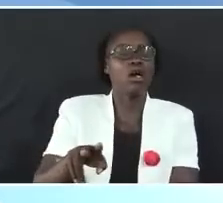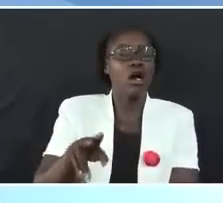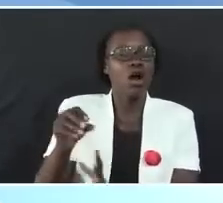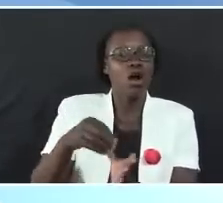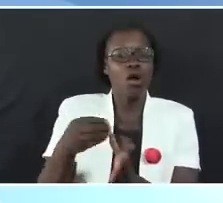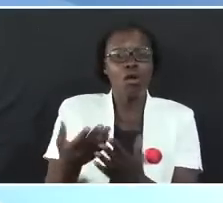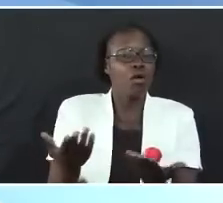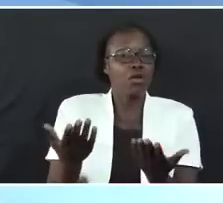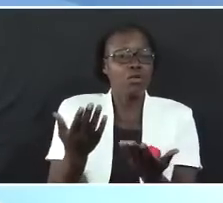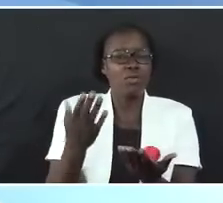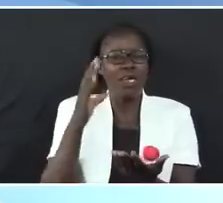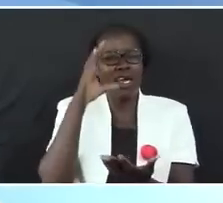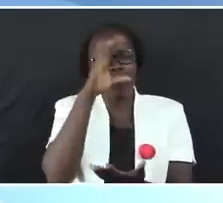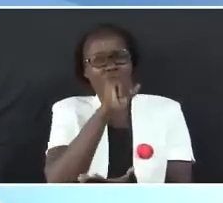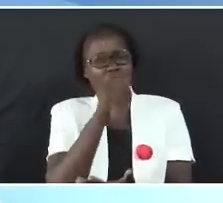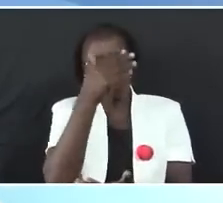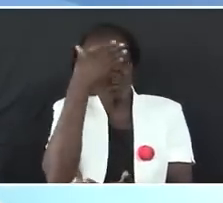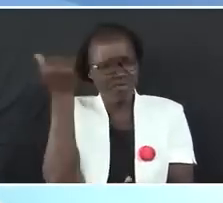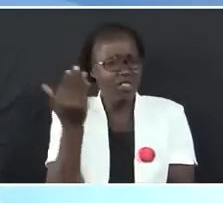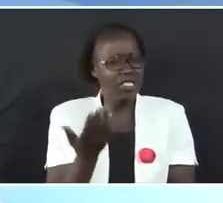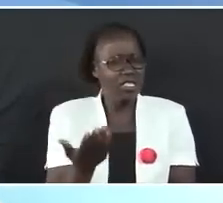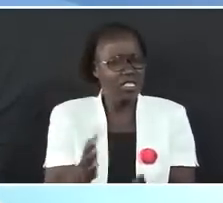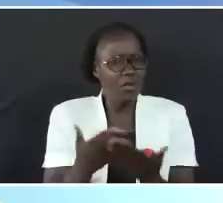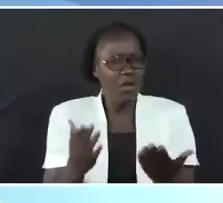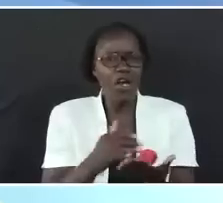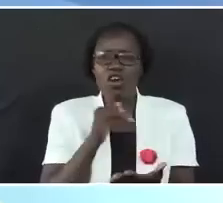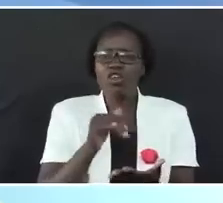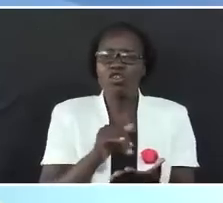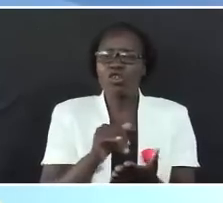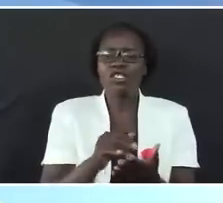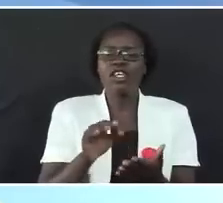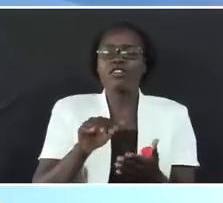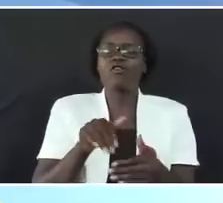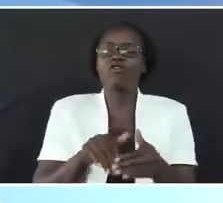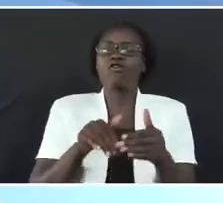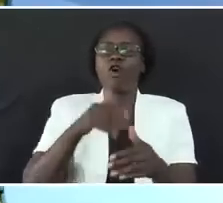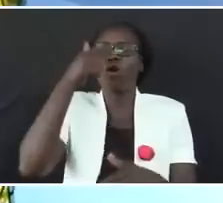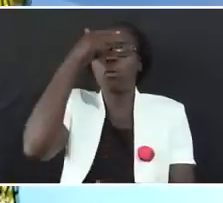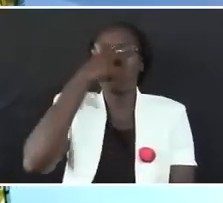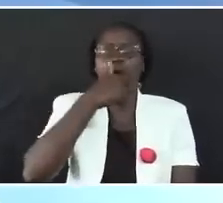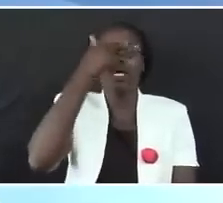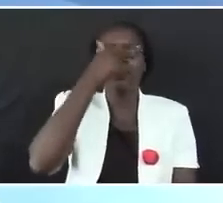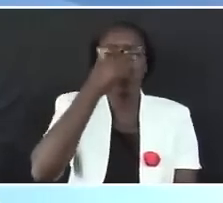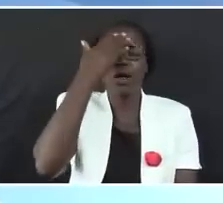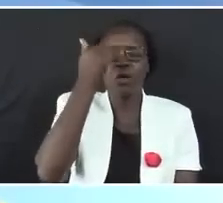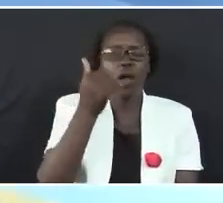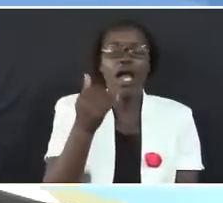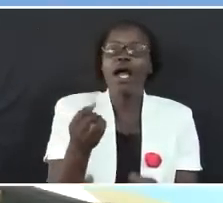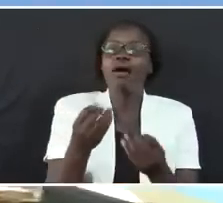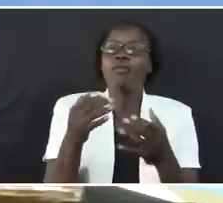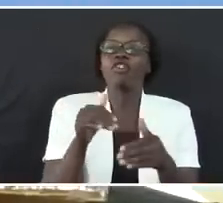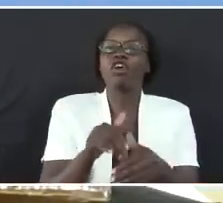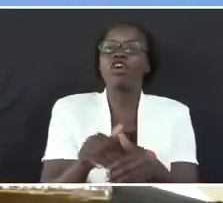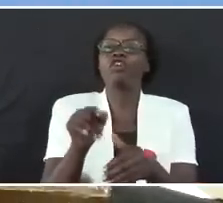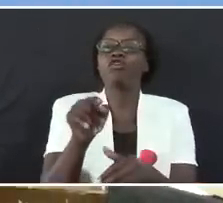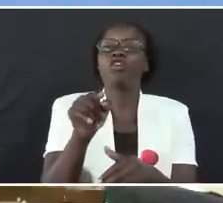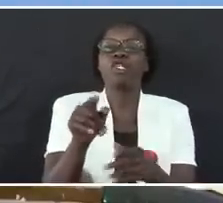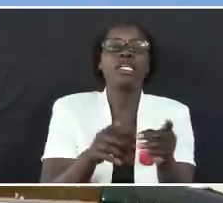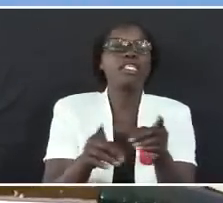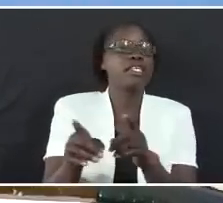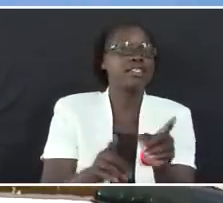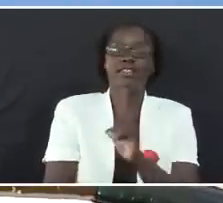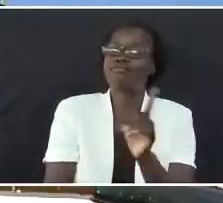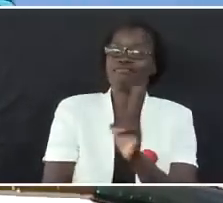Or have missed the path? Don't just move blindly because the majority are going that